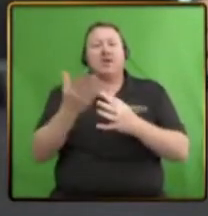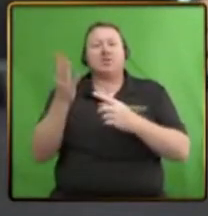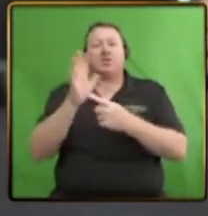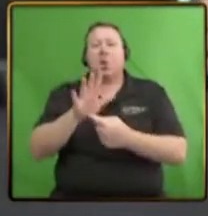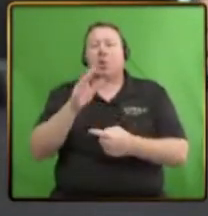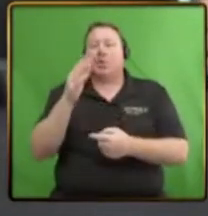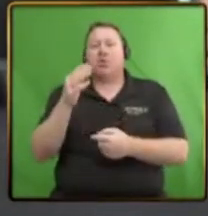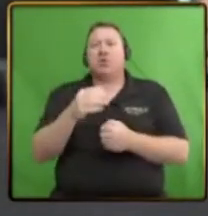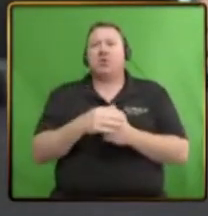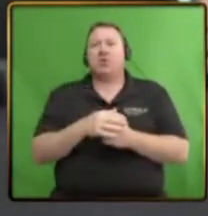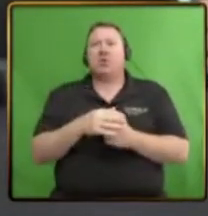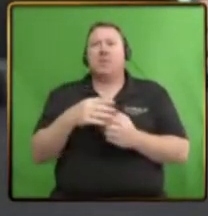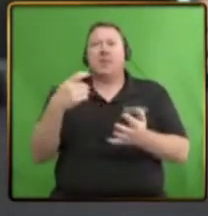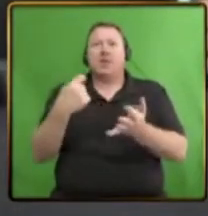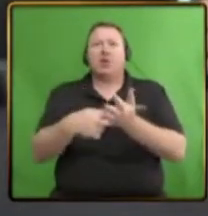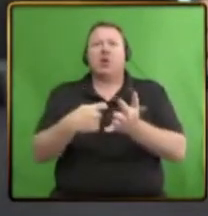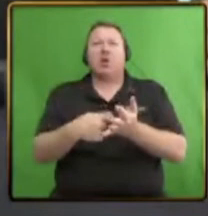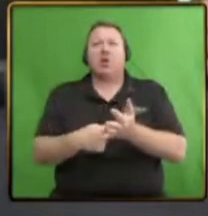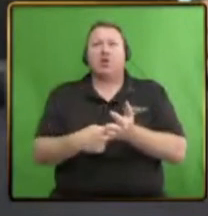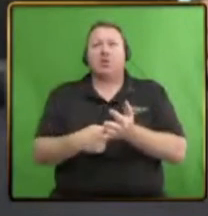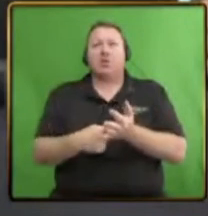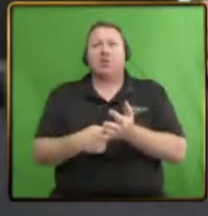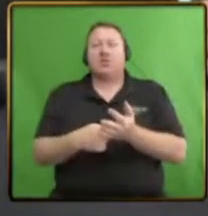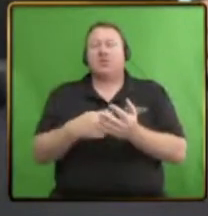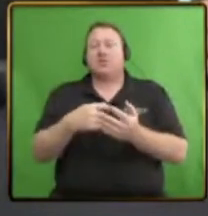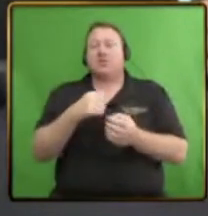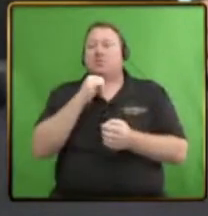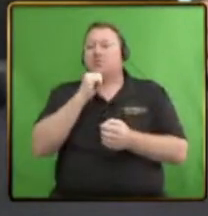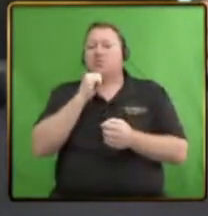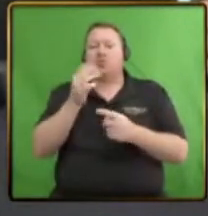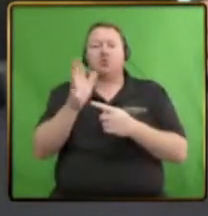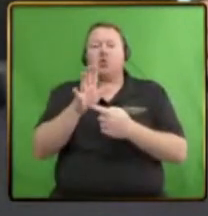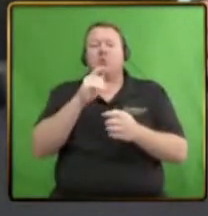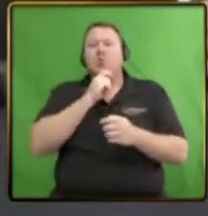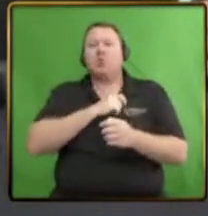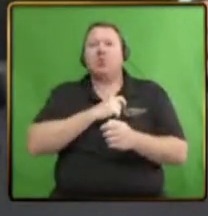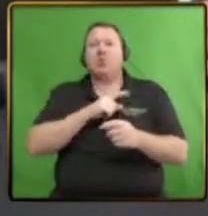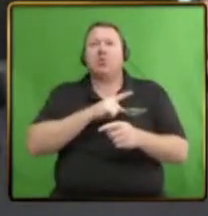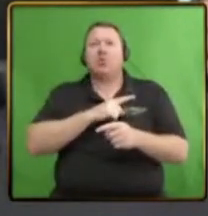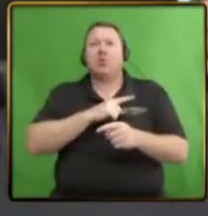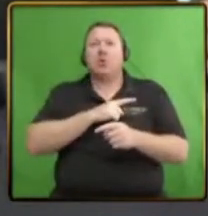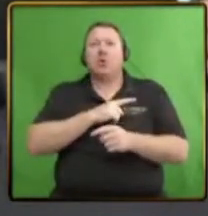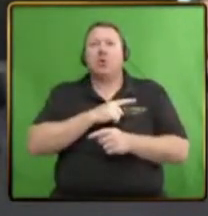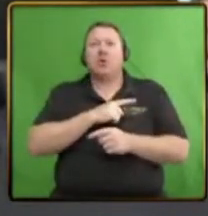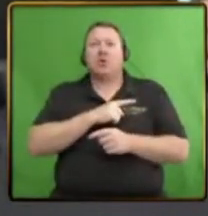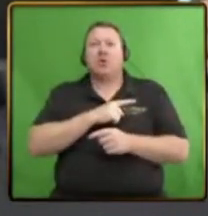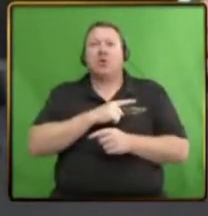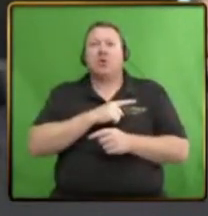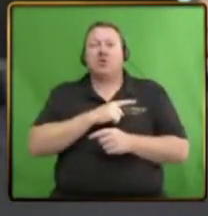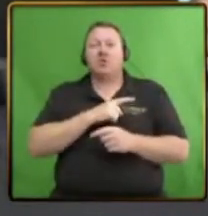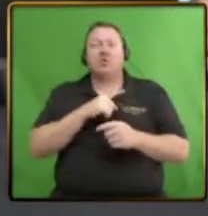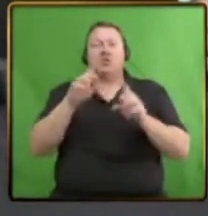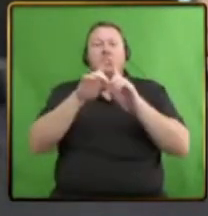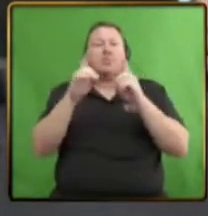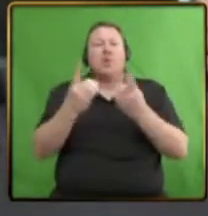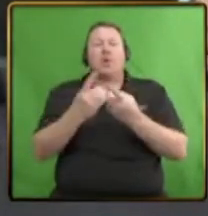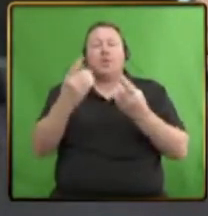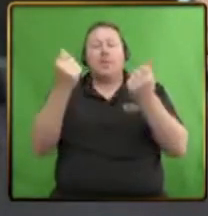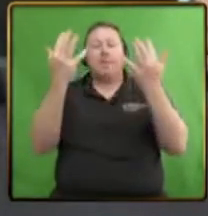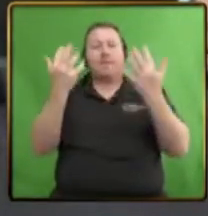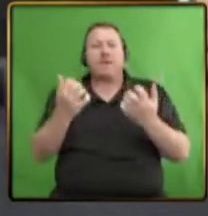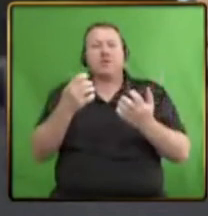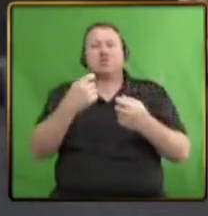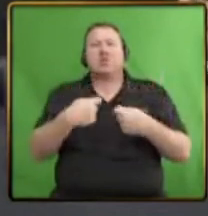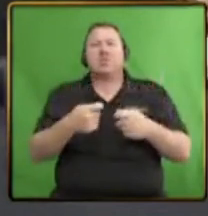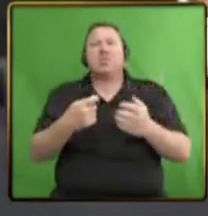indicated that costs aren't prohibitive, as officials were being paid from departmental budgets. She